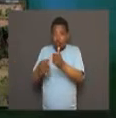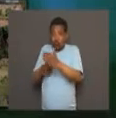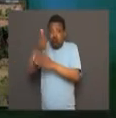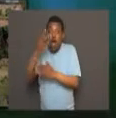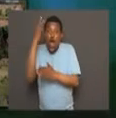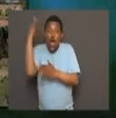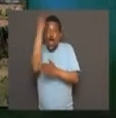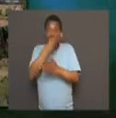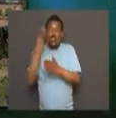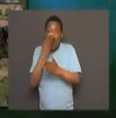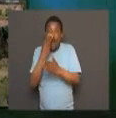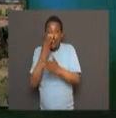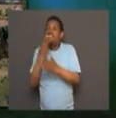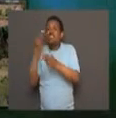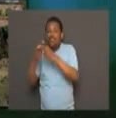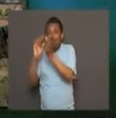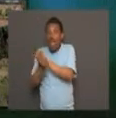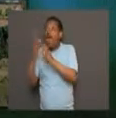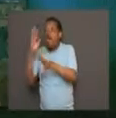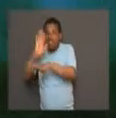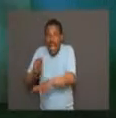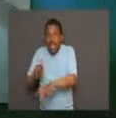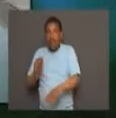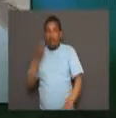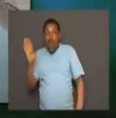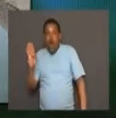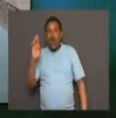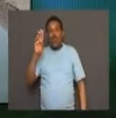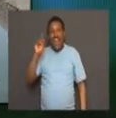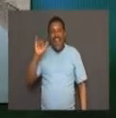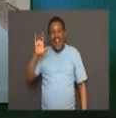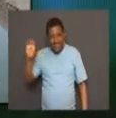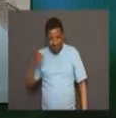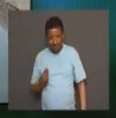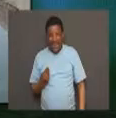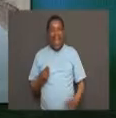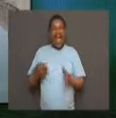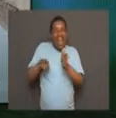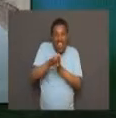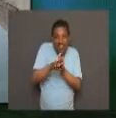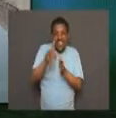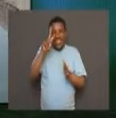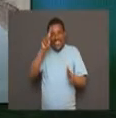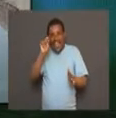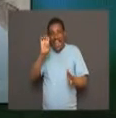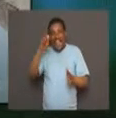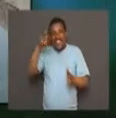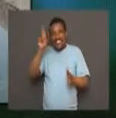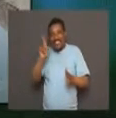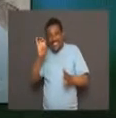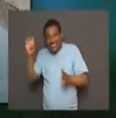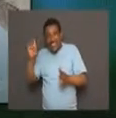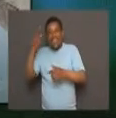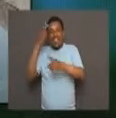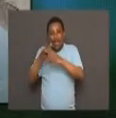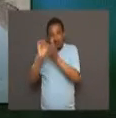Sudan, it is called the Blue Nile. The river Tigray becomes the